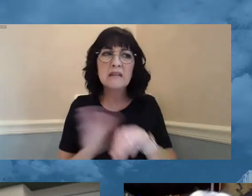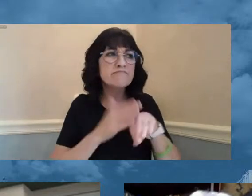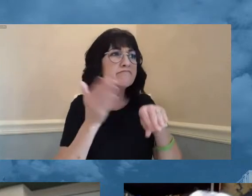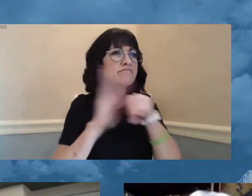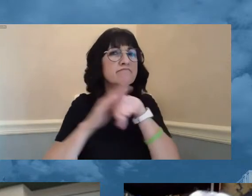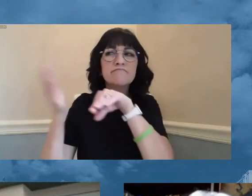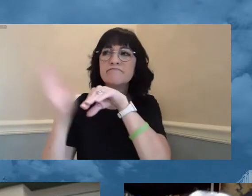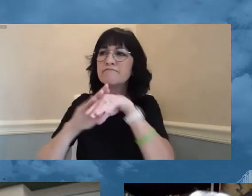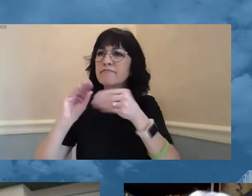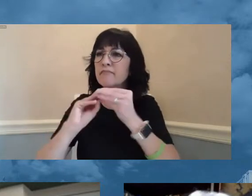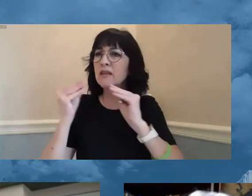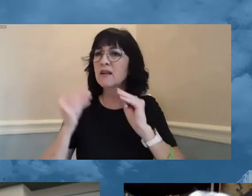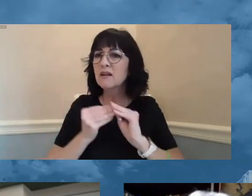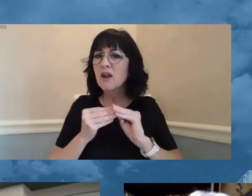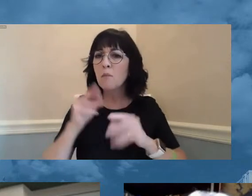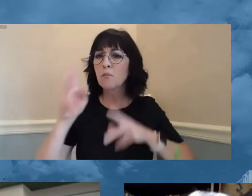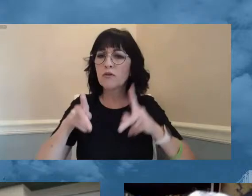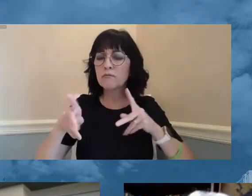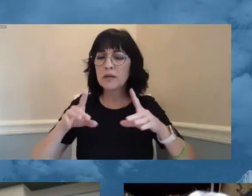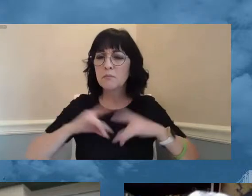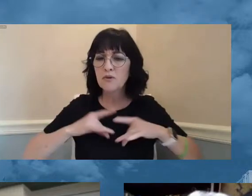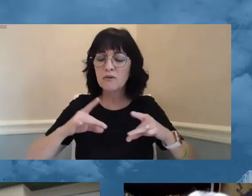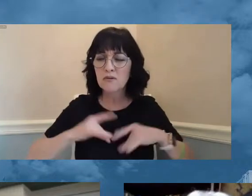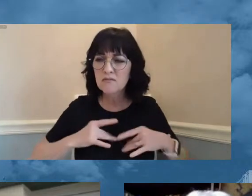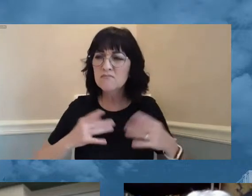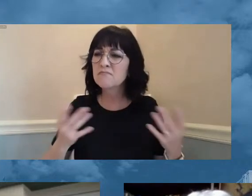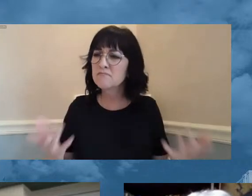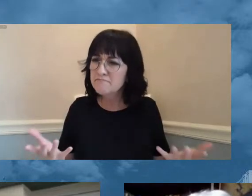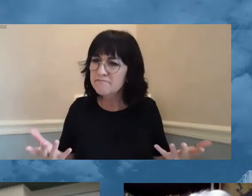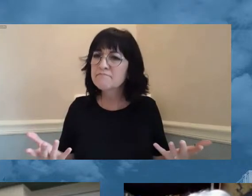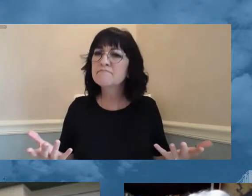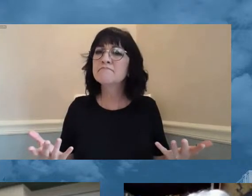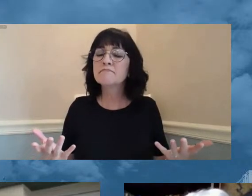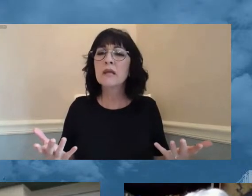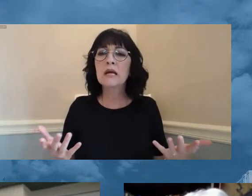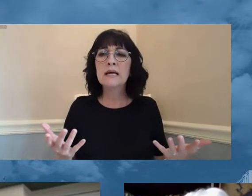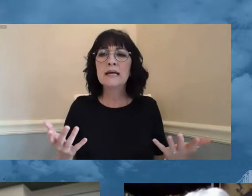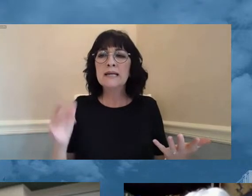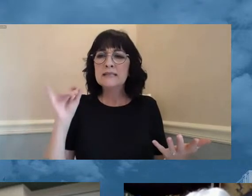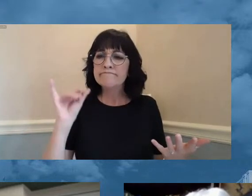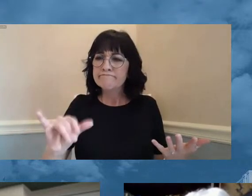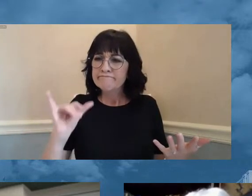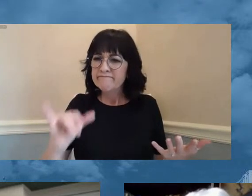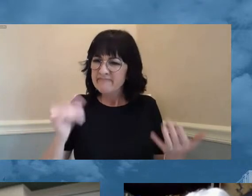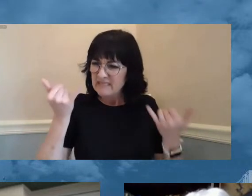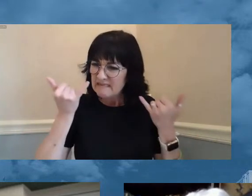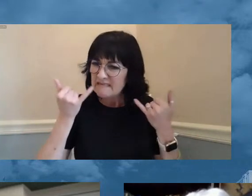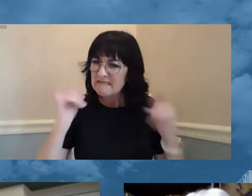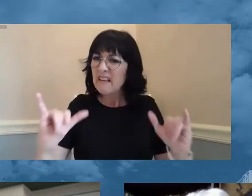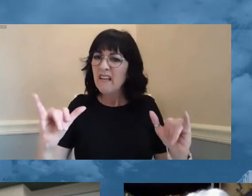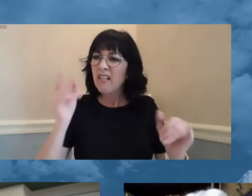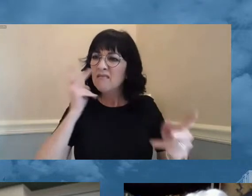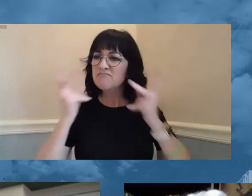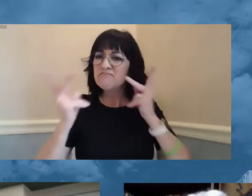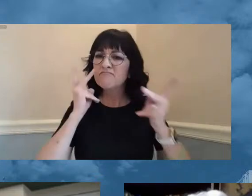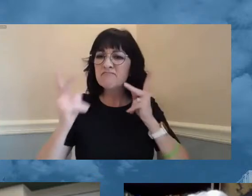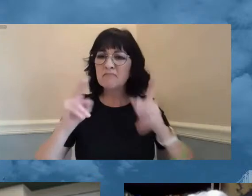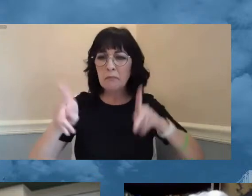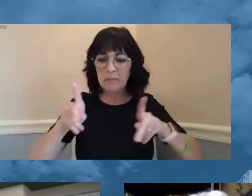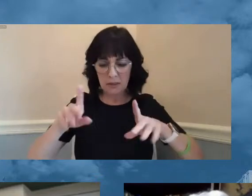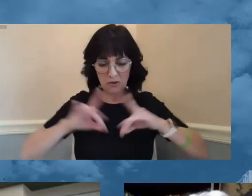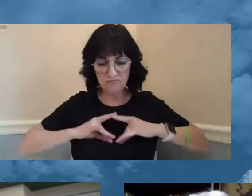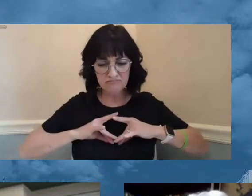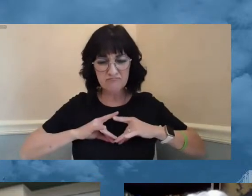prevention methods and vaccinations, what are people doing wrong to contract COVID, and what could they be doing